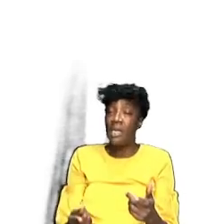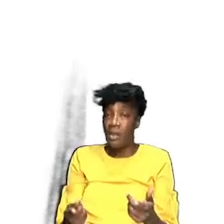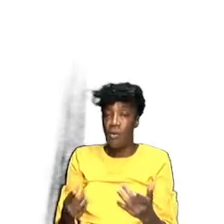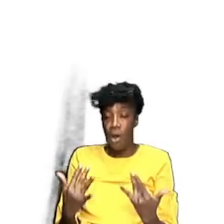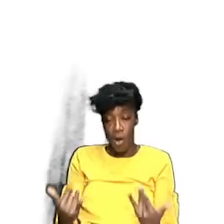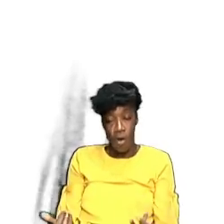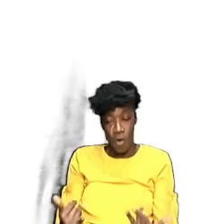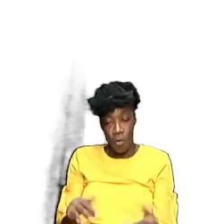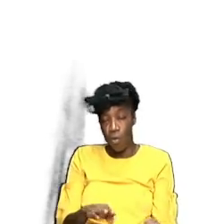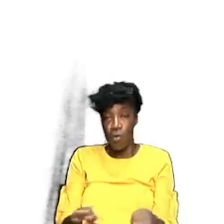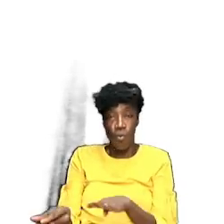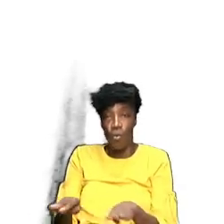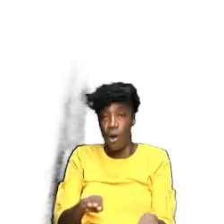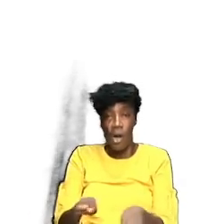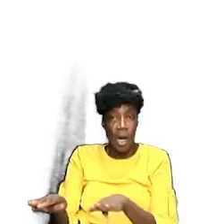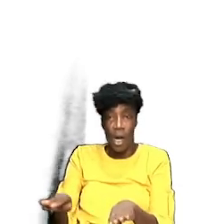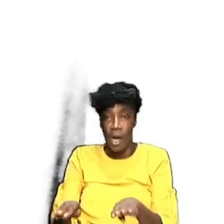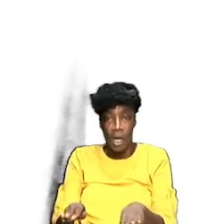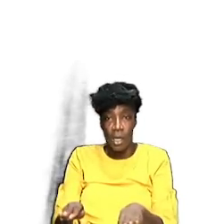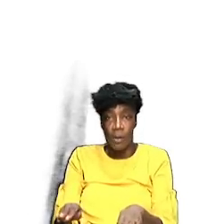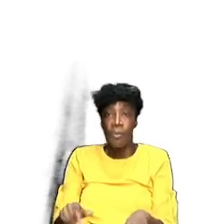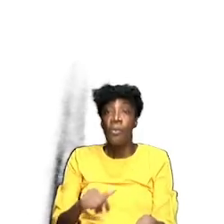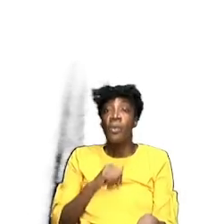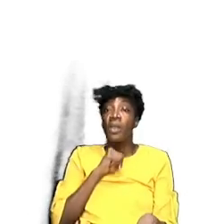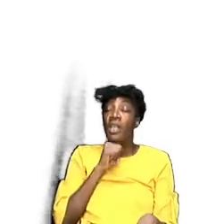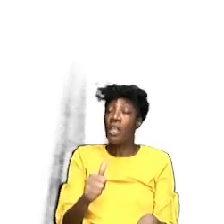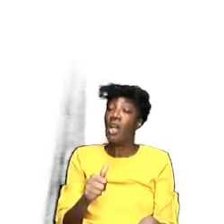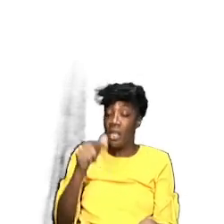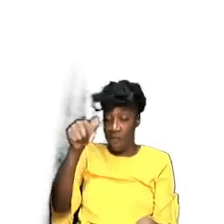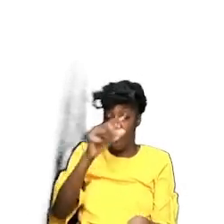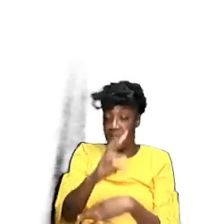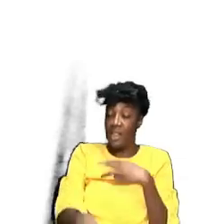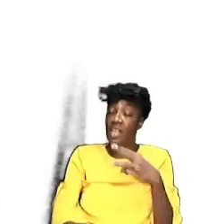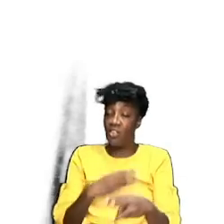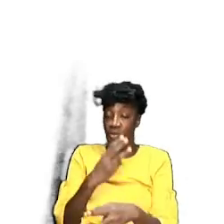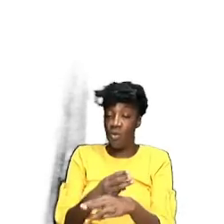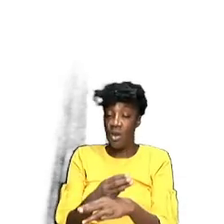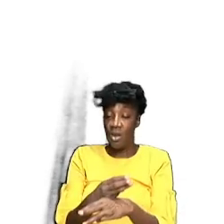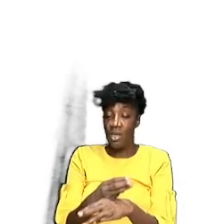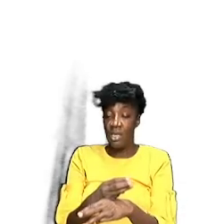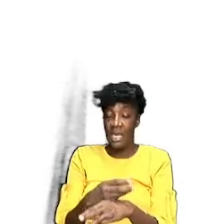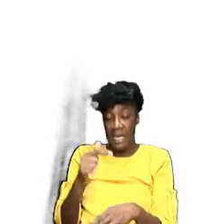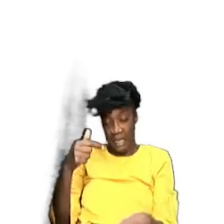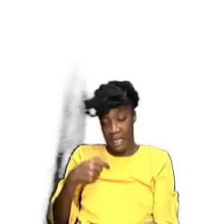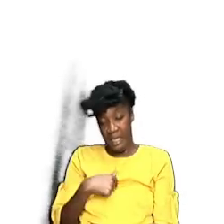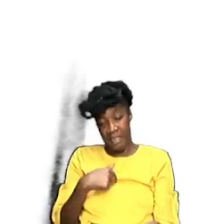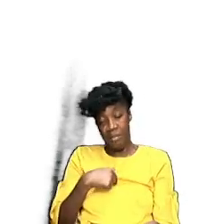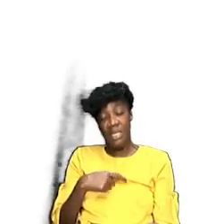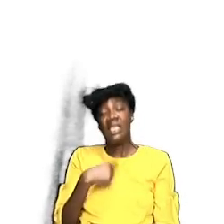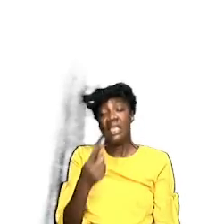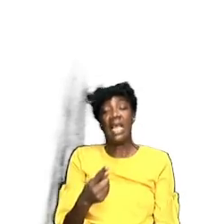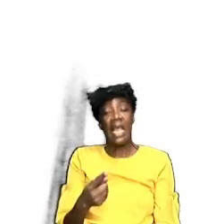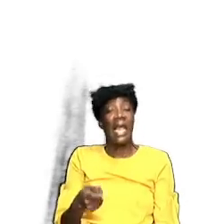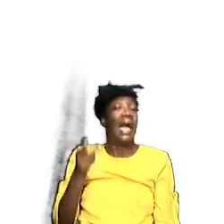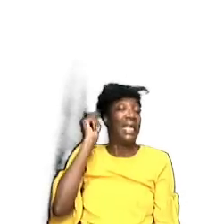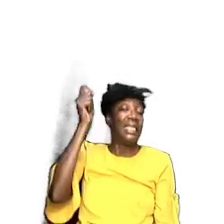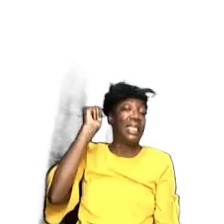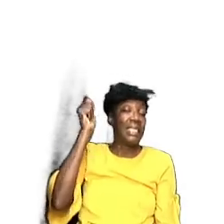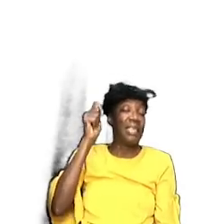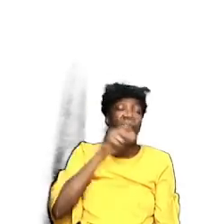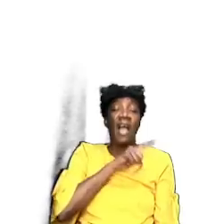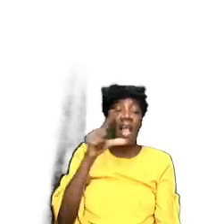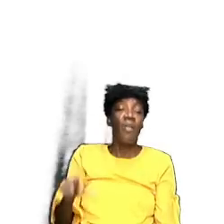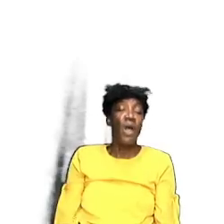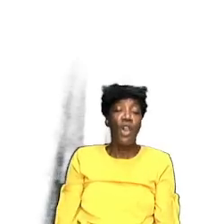how we should walk. We should walk not as this world. And the Bible said, this I say, therefore, and testify in the Lord, that